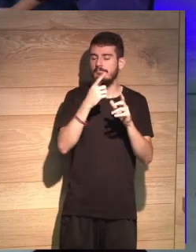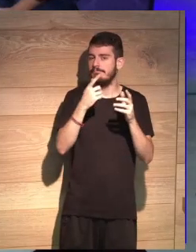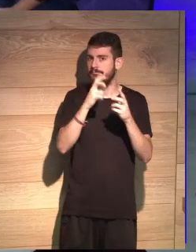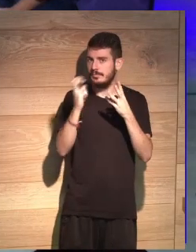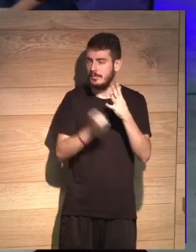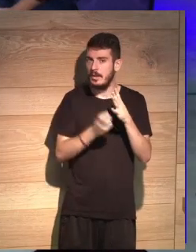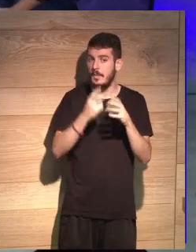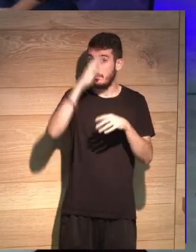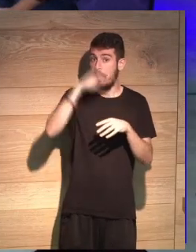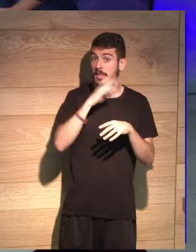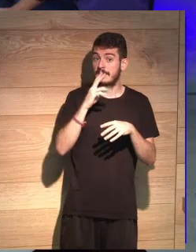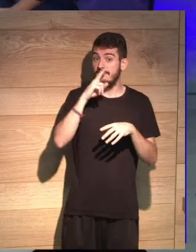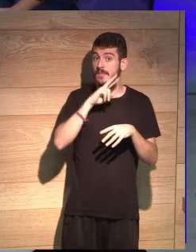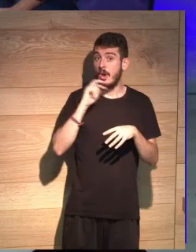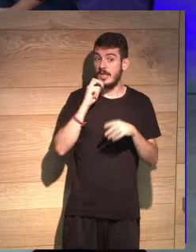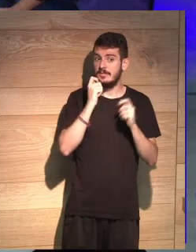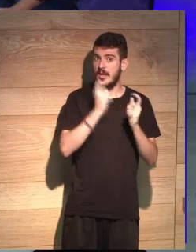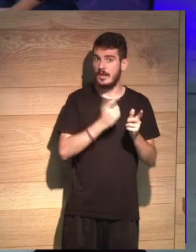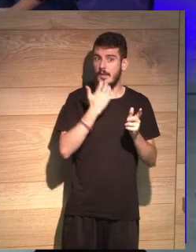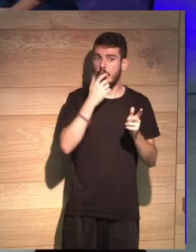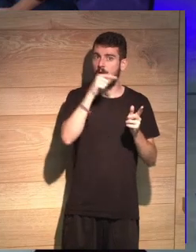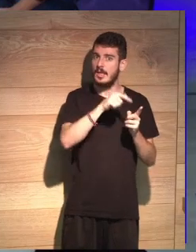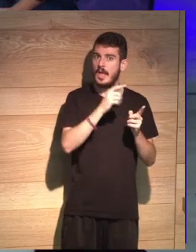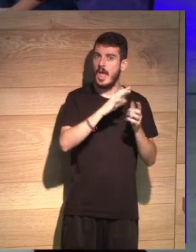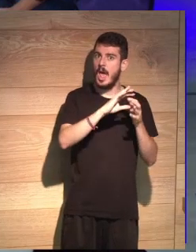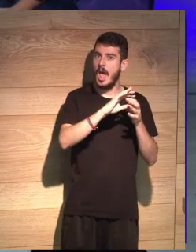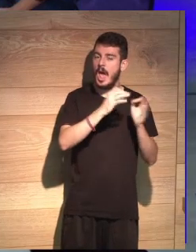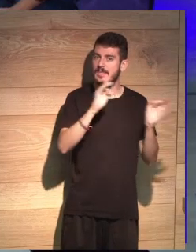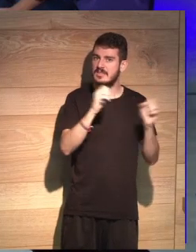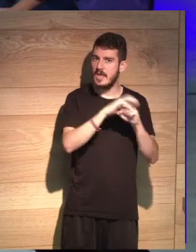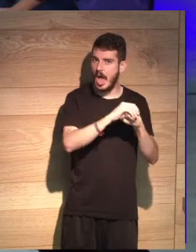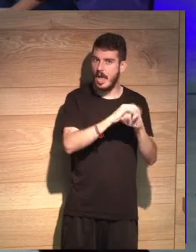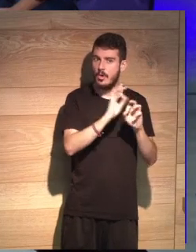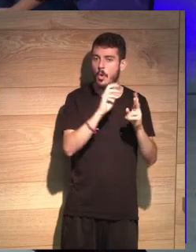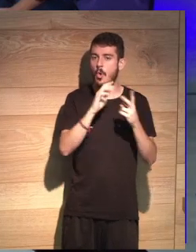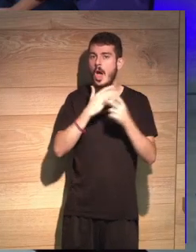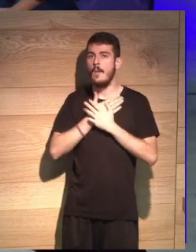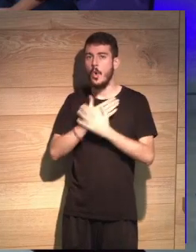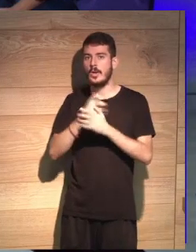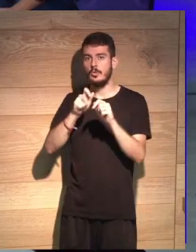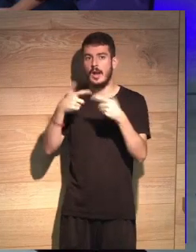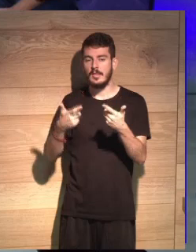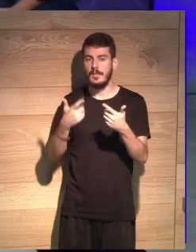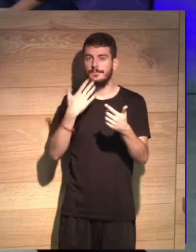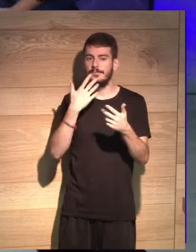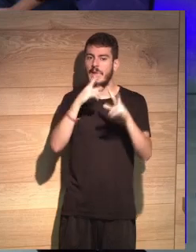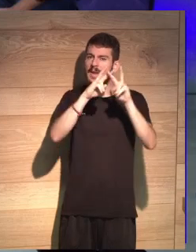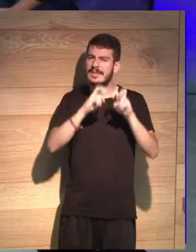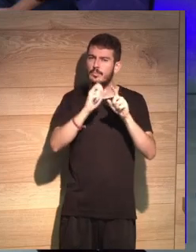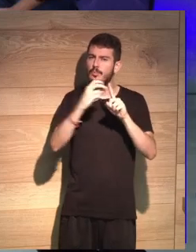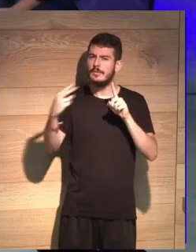where parents can score some good aspects like love for